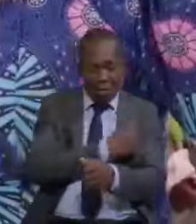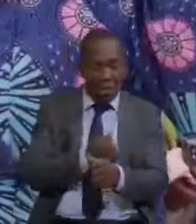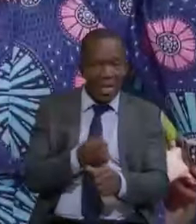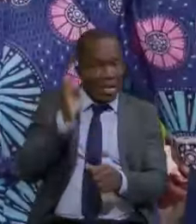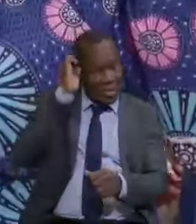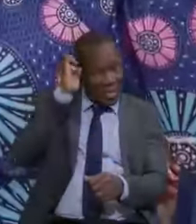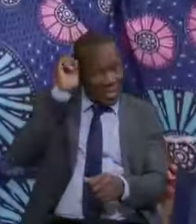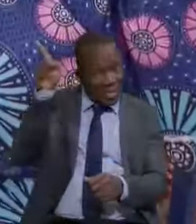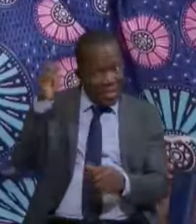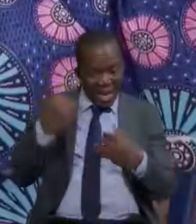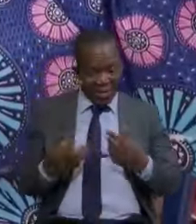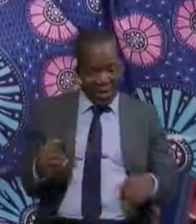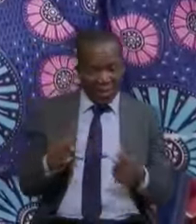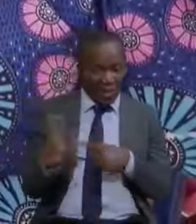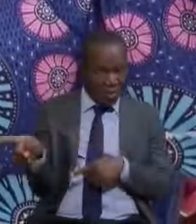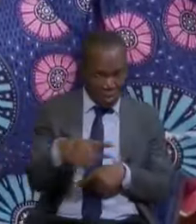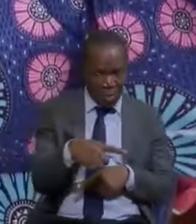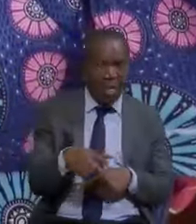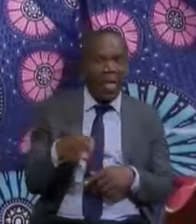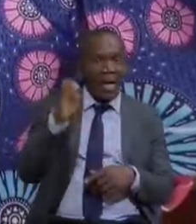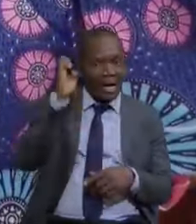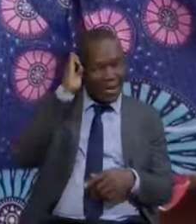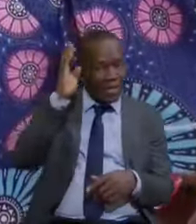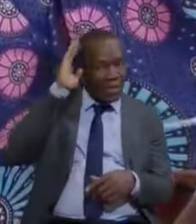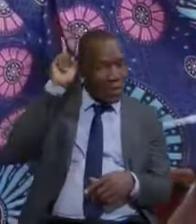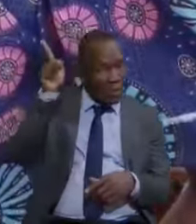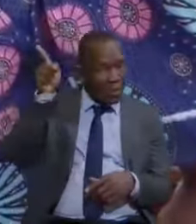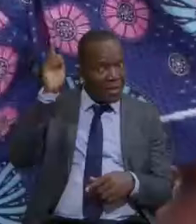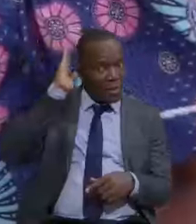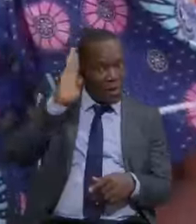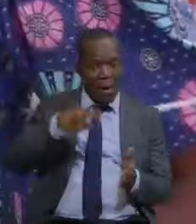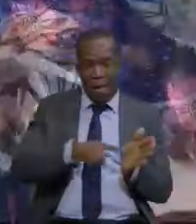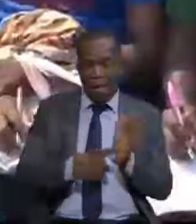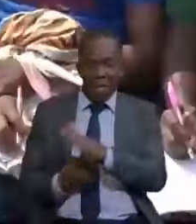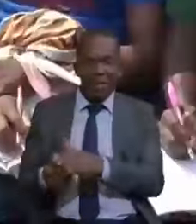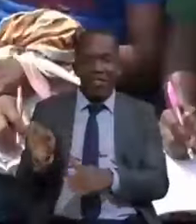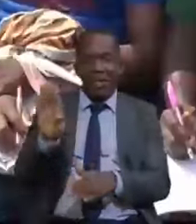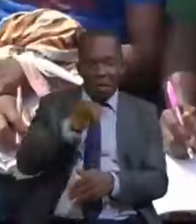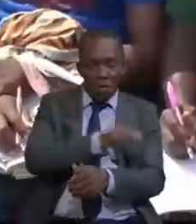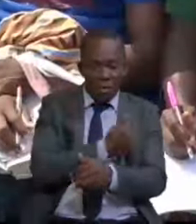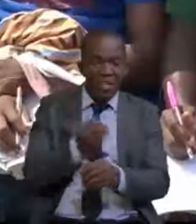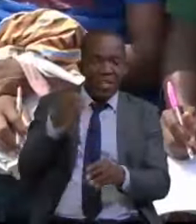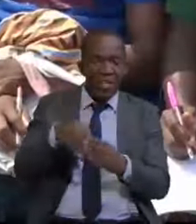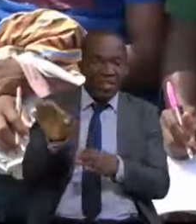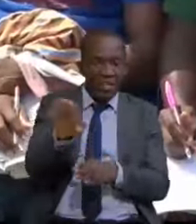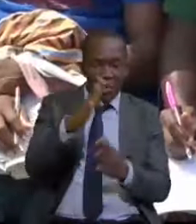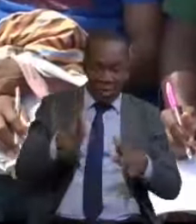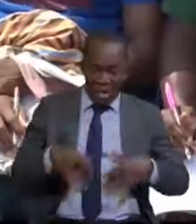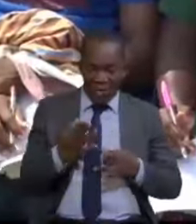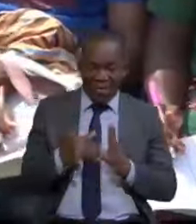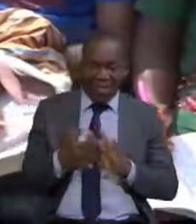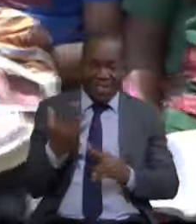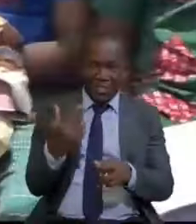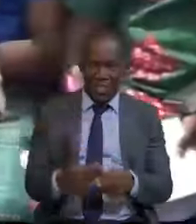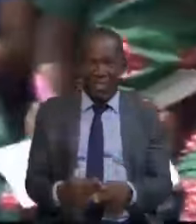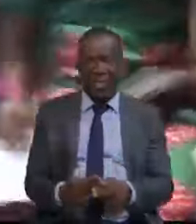will manifest authority in your life in Jesus' name. And with authority and